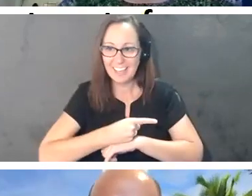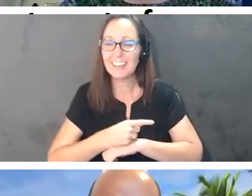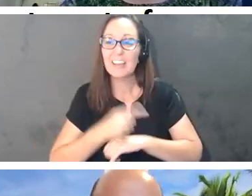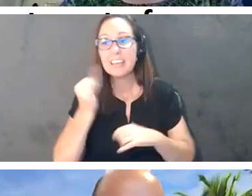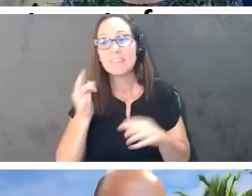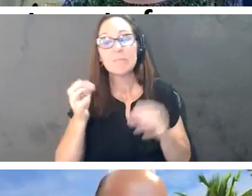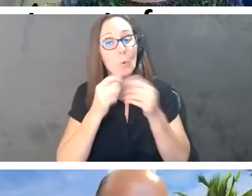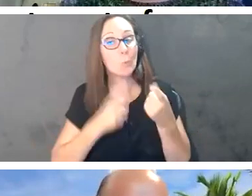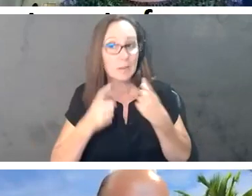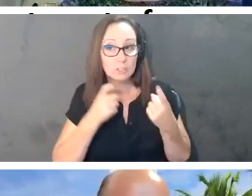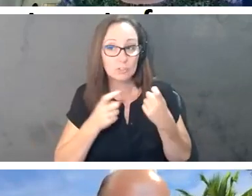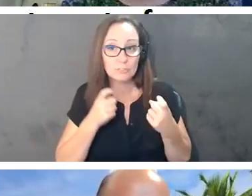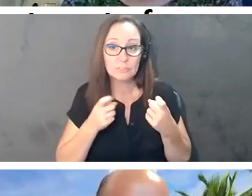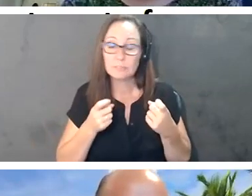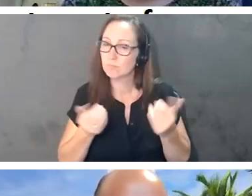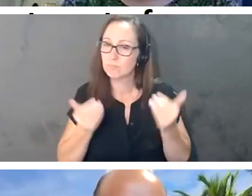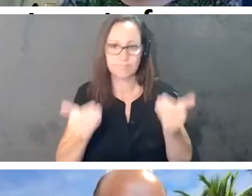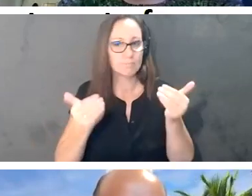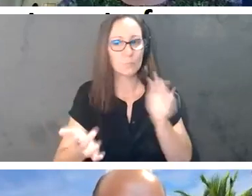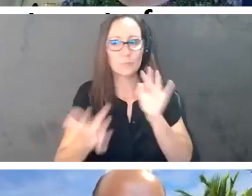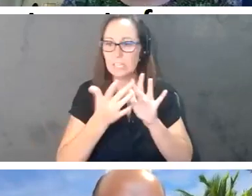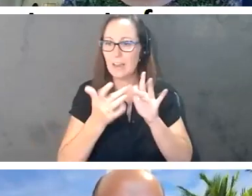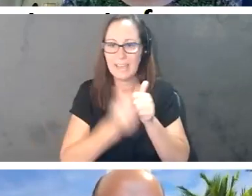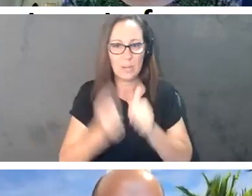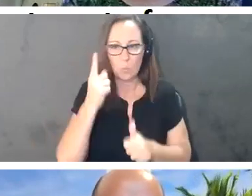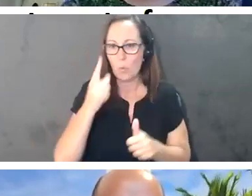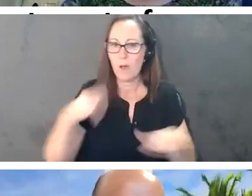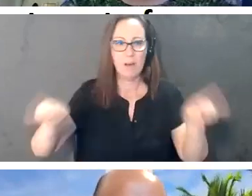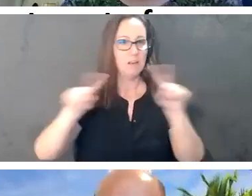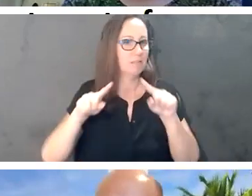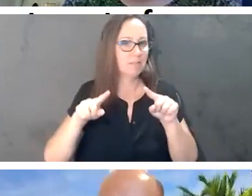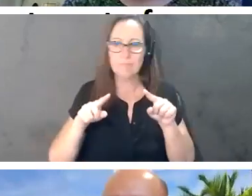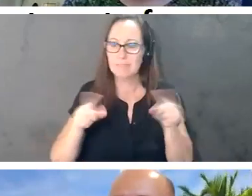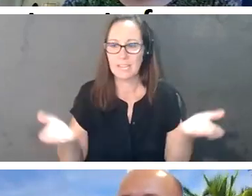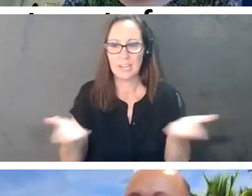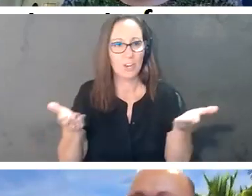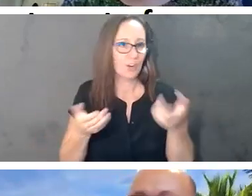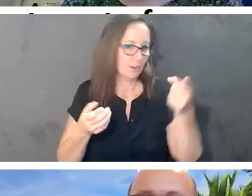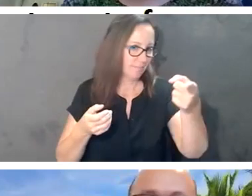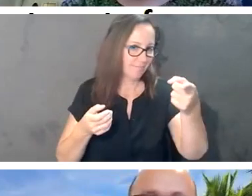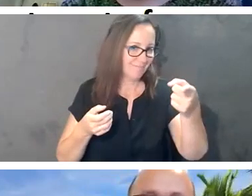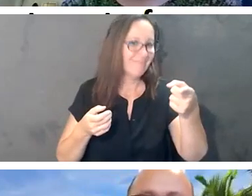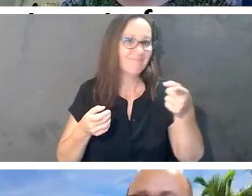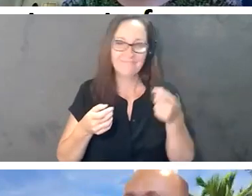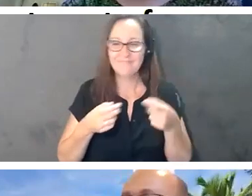additional questions, please feel free to reach out to any of the individuals you see here on this slide.